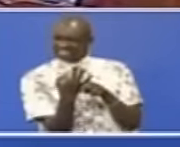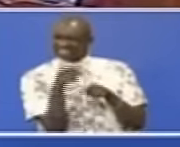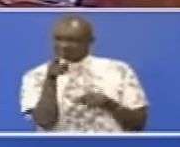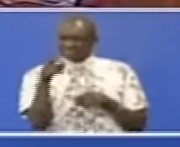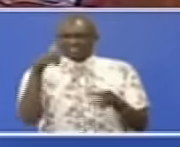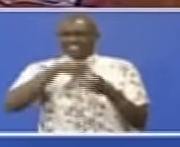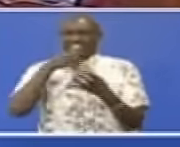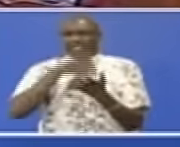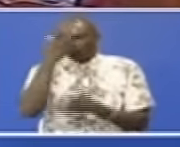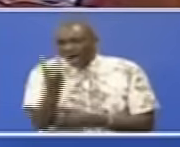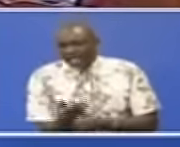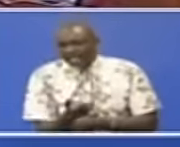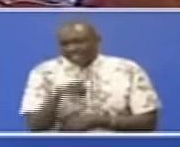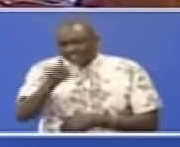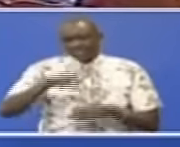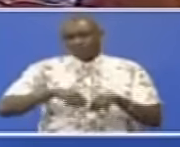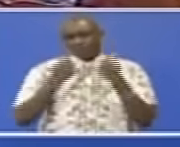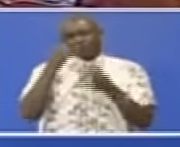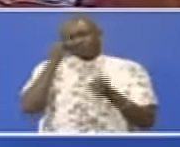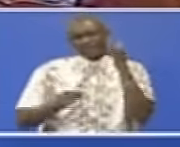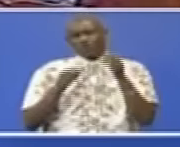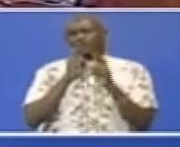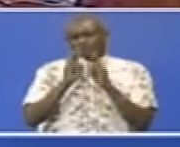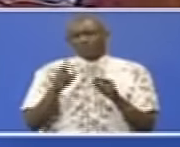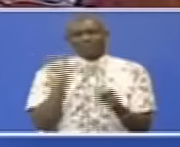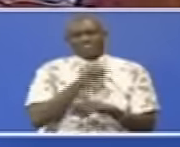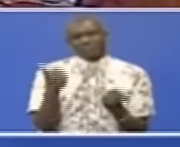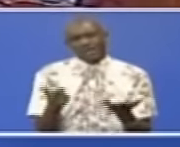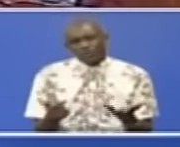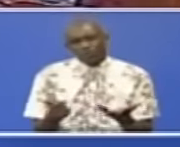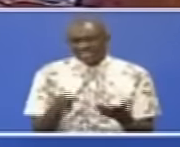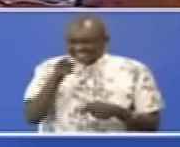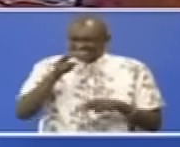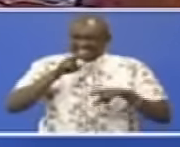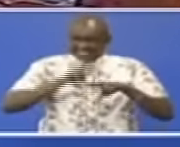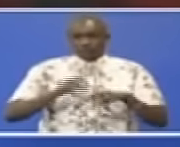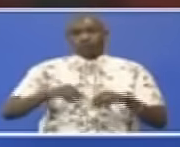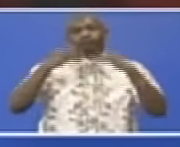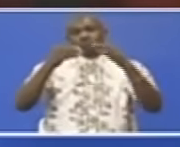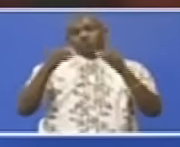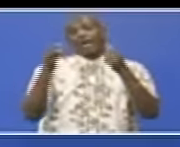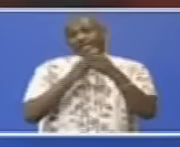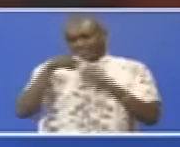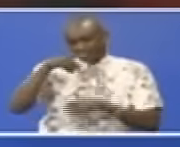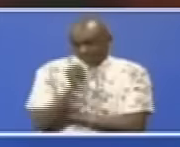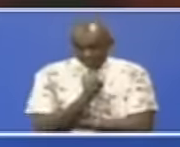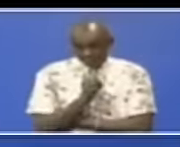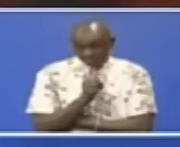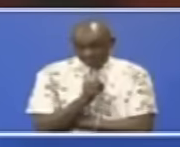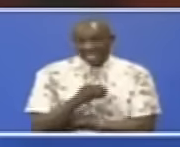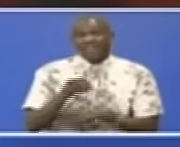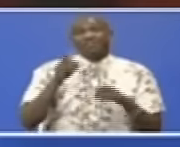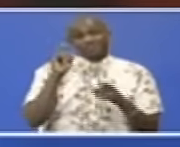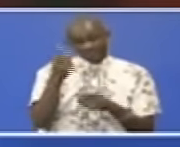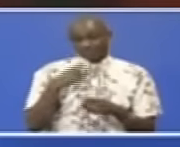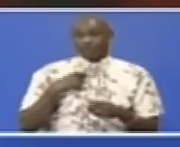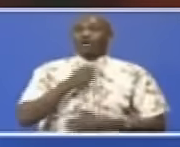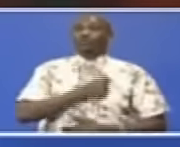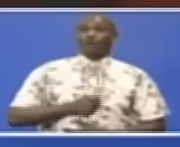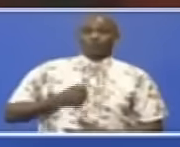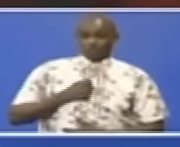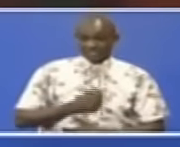in the chambers, yet compilation of the final report had not been completed. The sittings were adjourned to 8 p.m. First and foremost, I want to